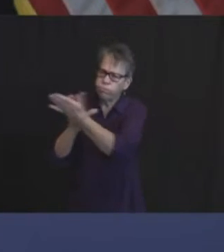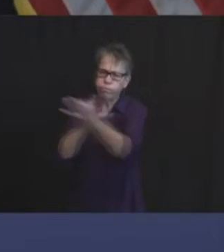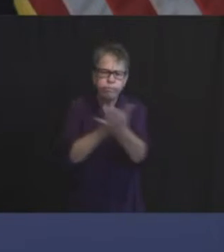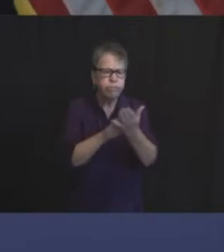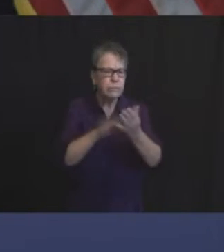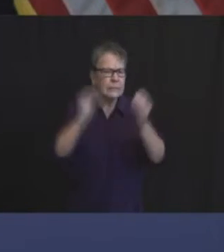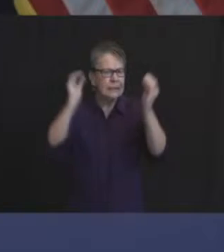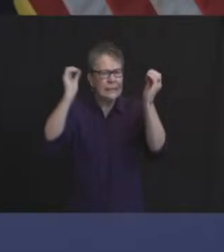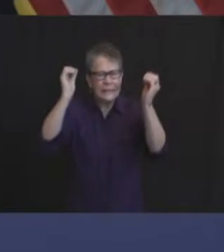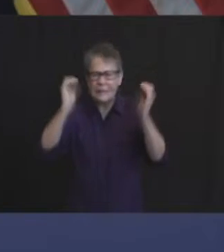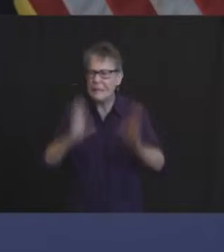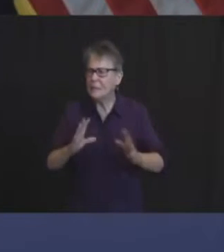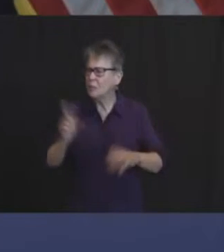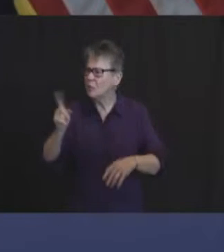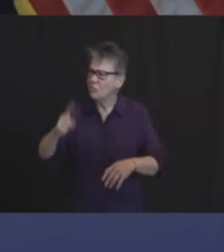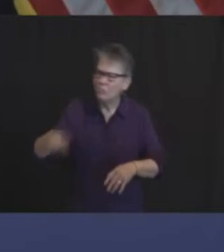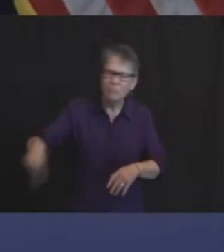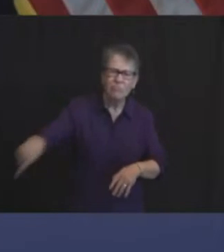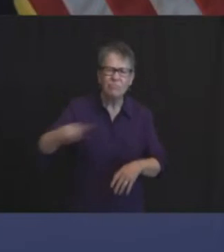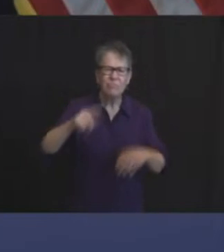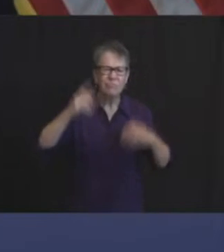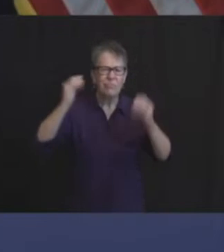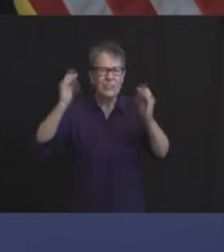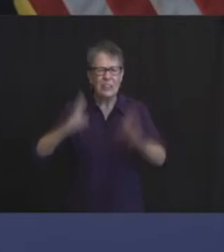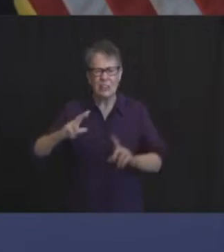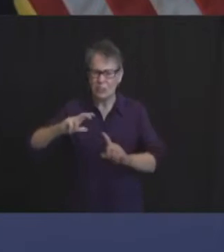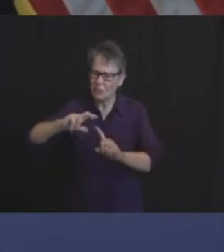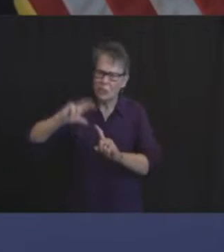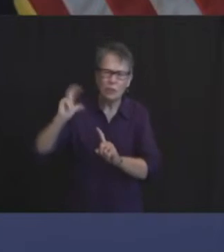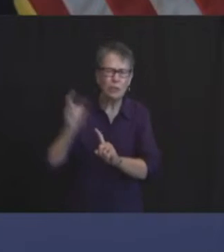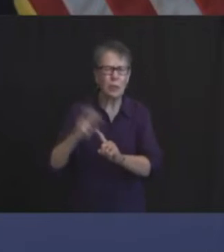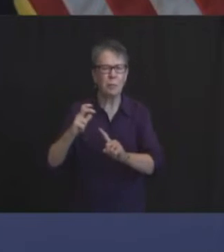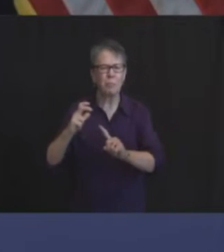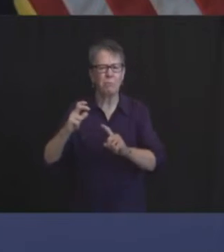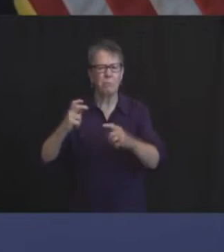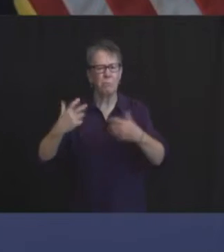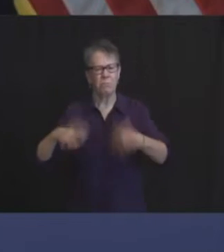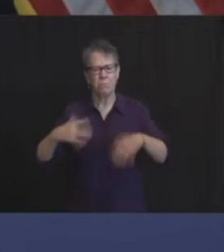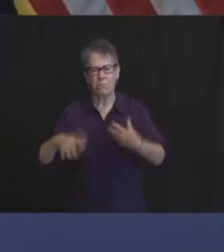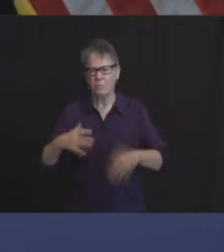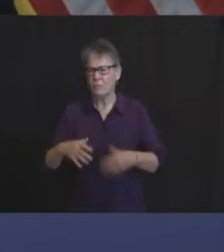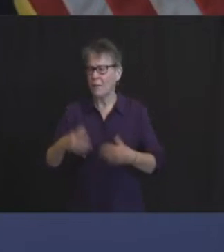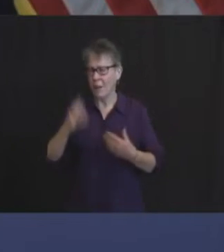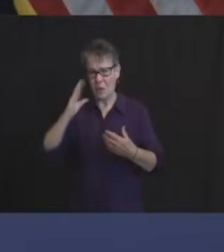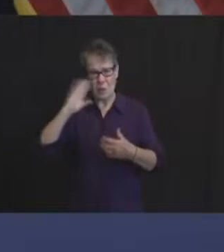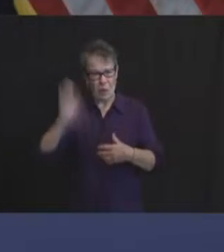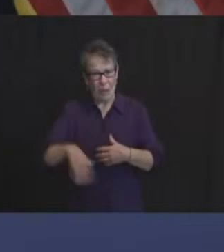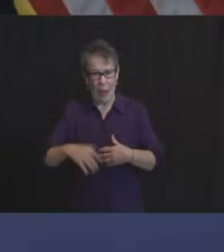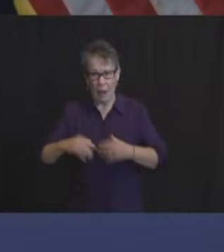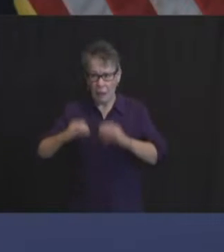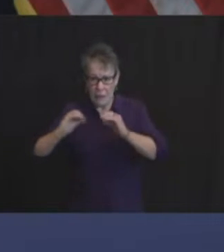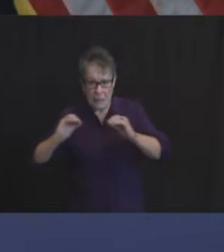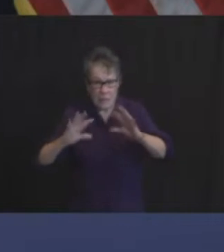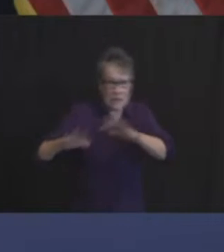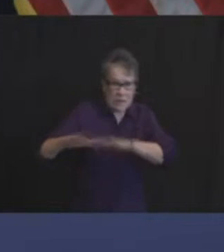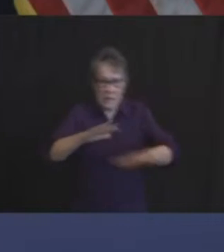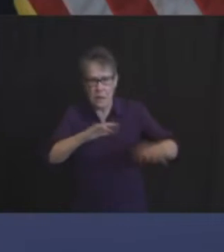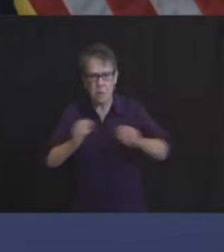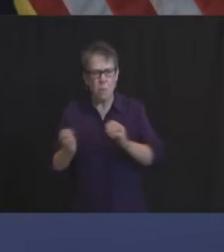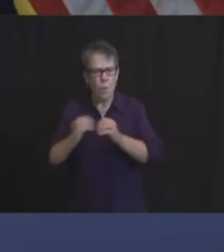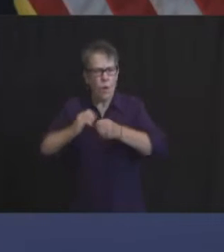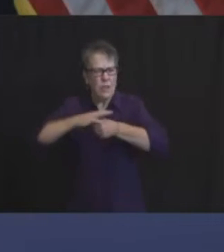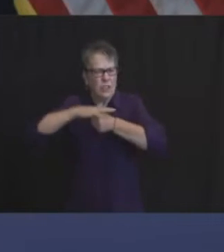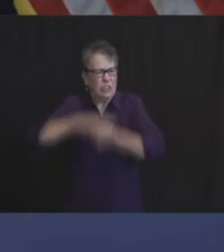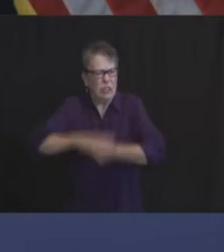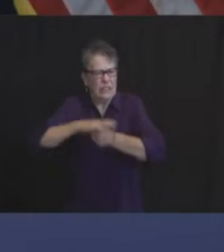system against those unprecedented stressors. One of my most important priorities to support students